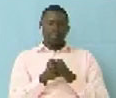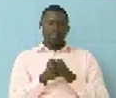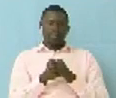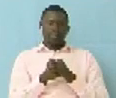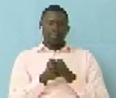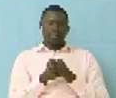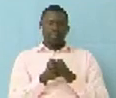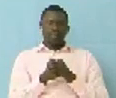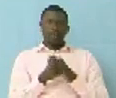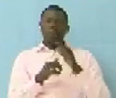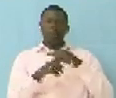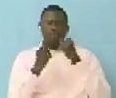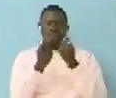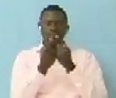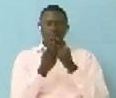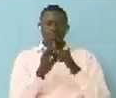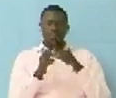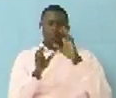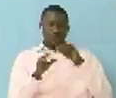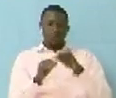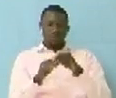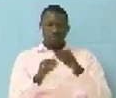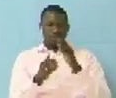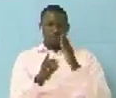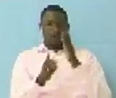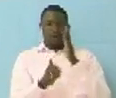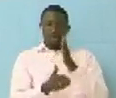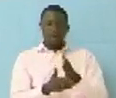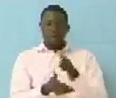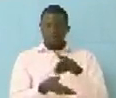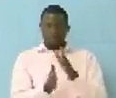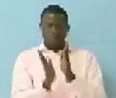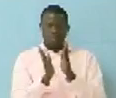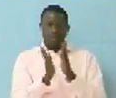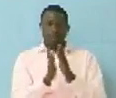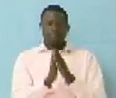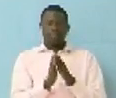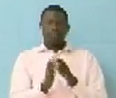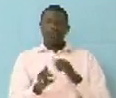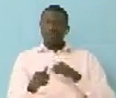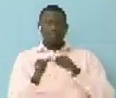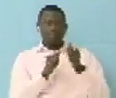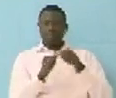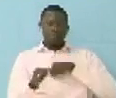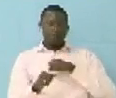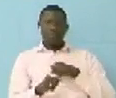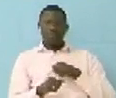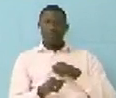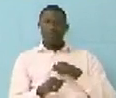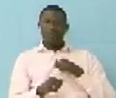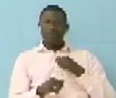ko sandola. Things were done properly. Ko de keri nganya karka nyamale. To the best of our ability, yes.